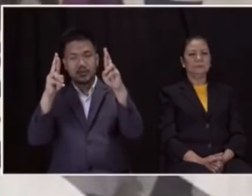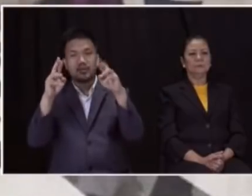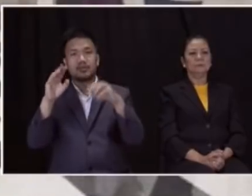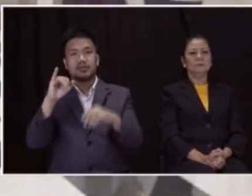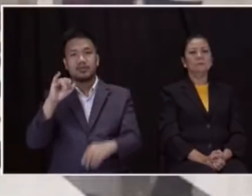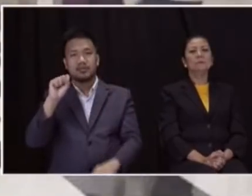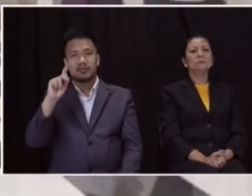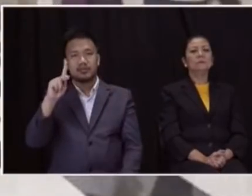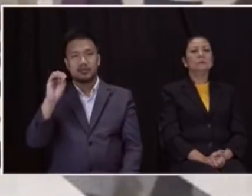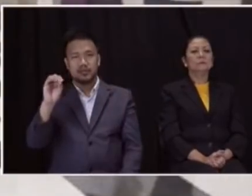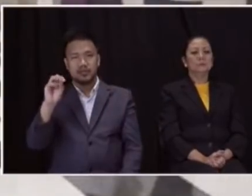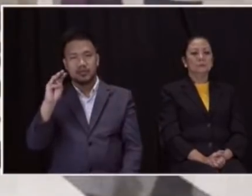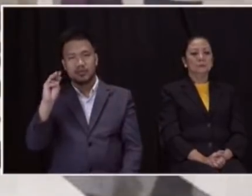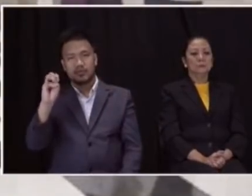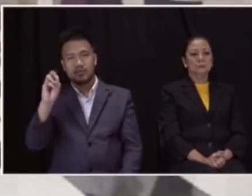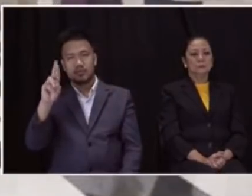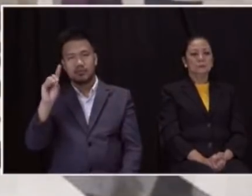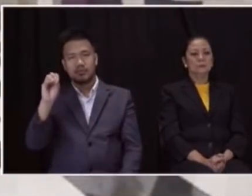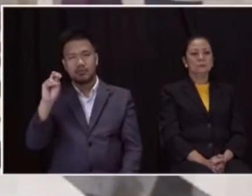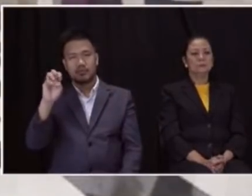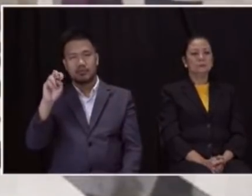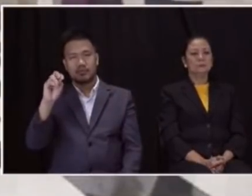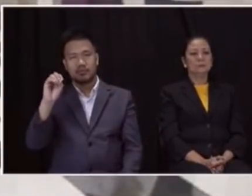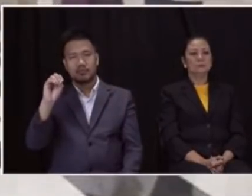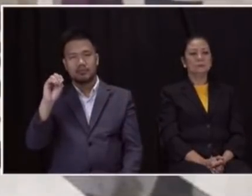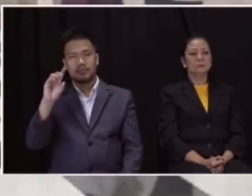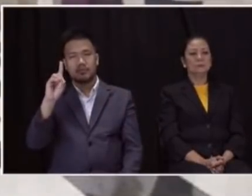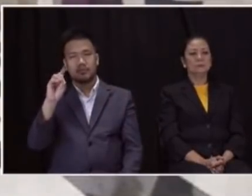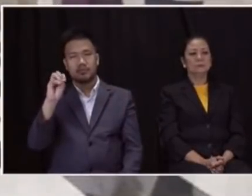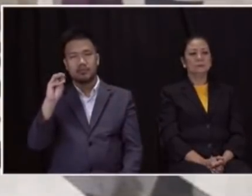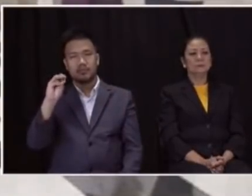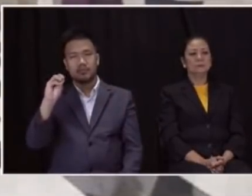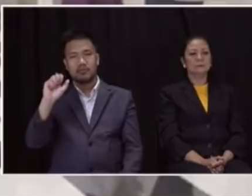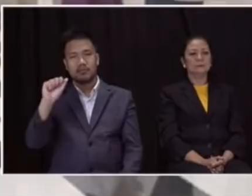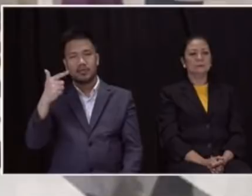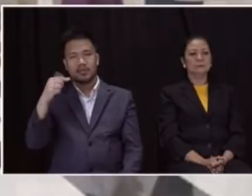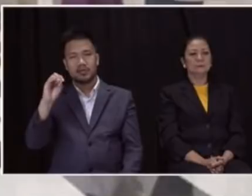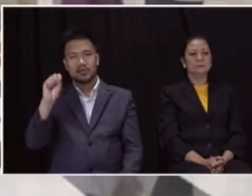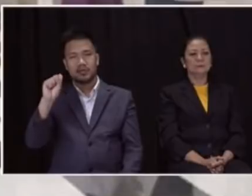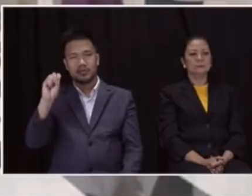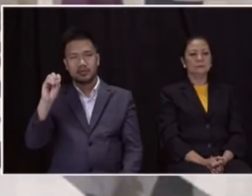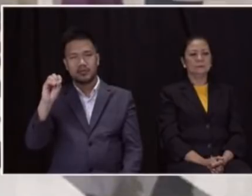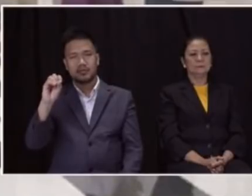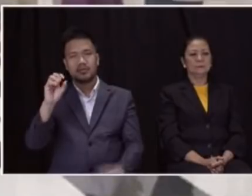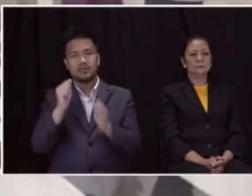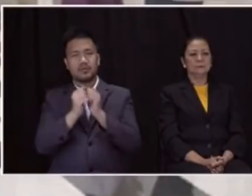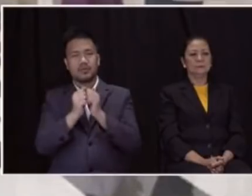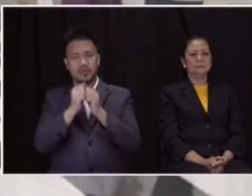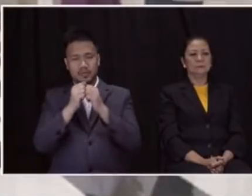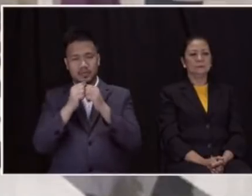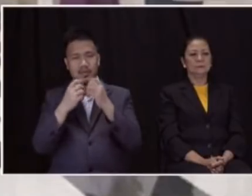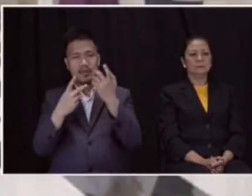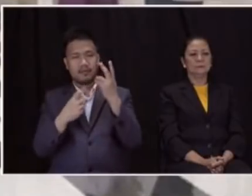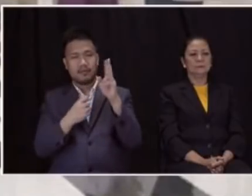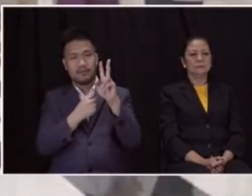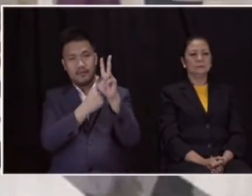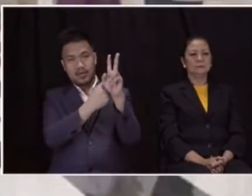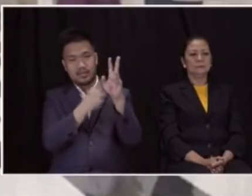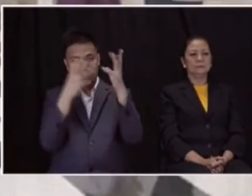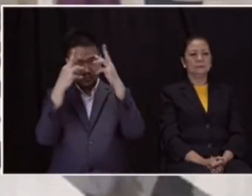Mayor Francisco Moreno Domagoso, accompanied by his Vice Mayor, the Honorable Maria